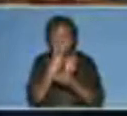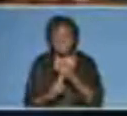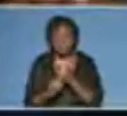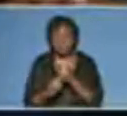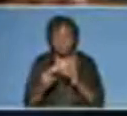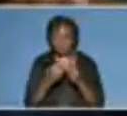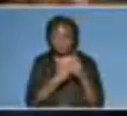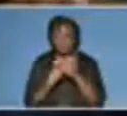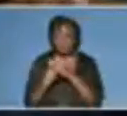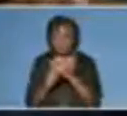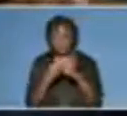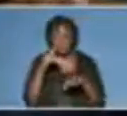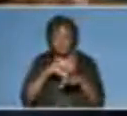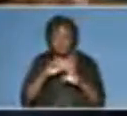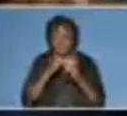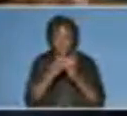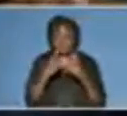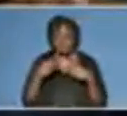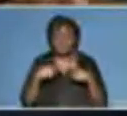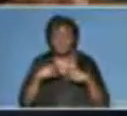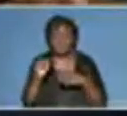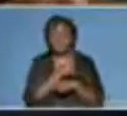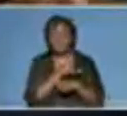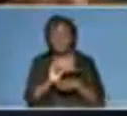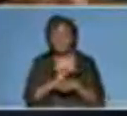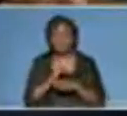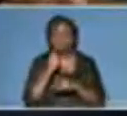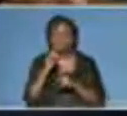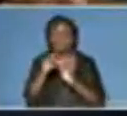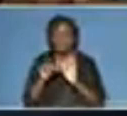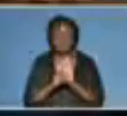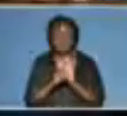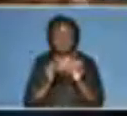the corporation have industrial